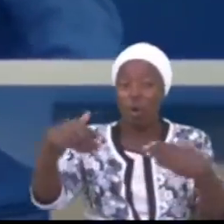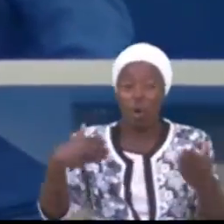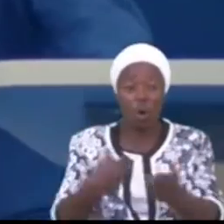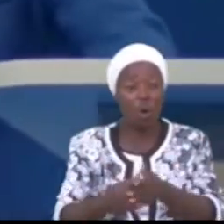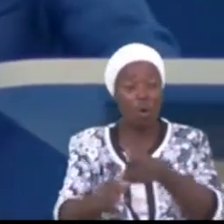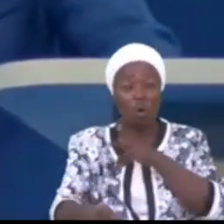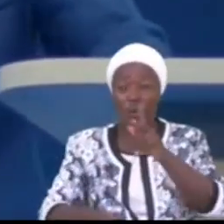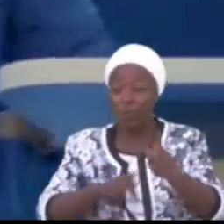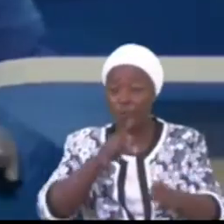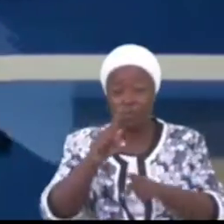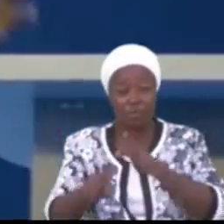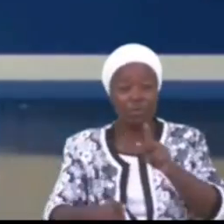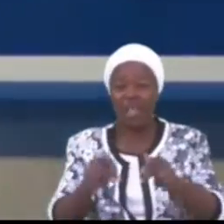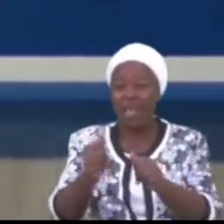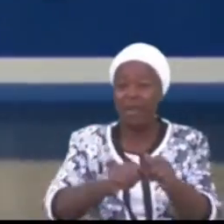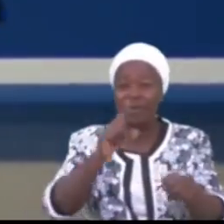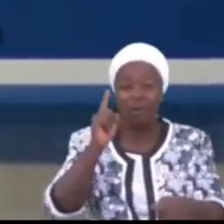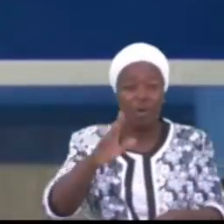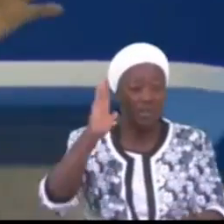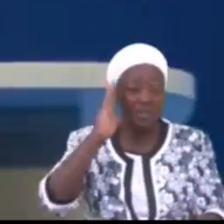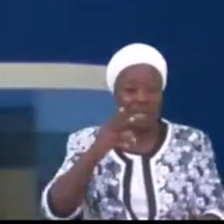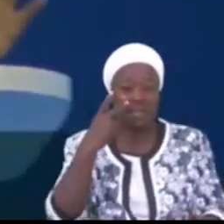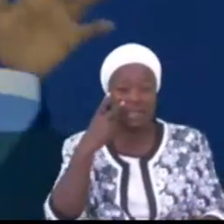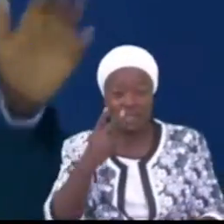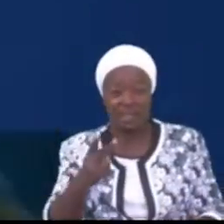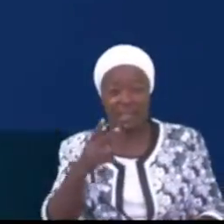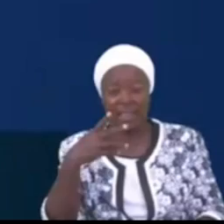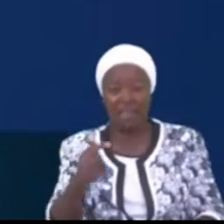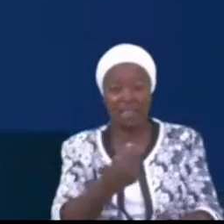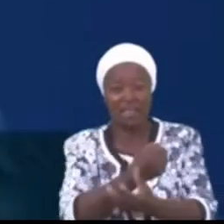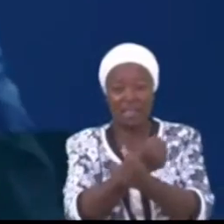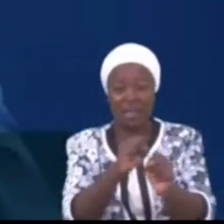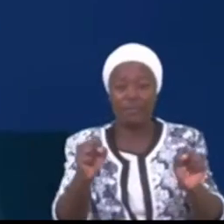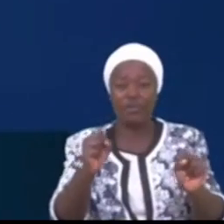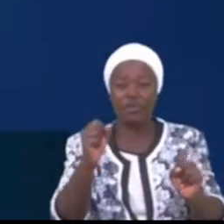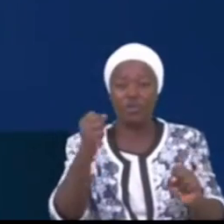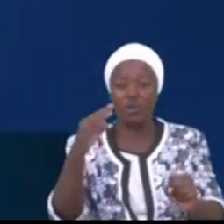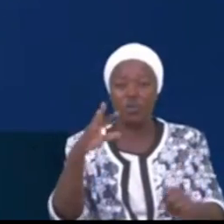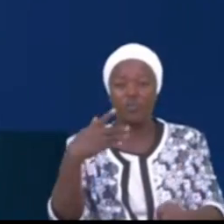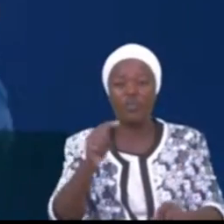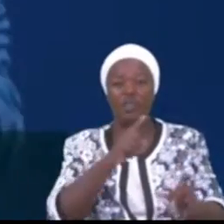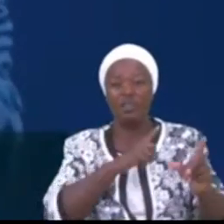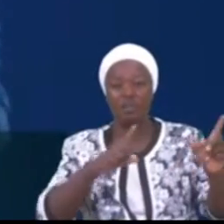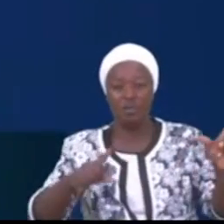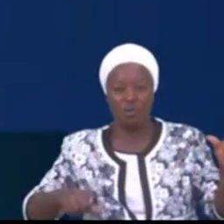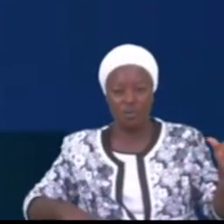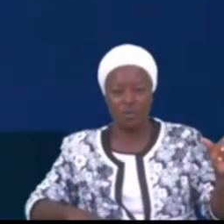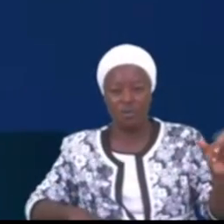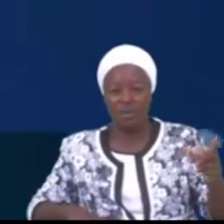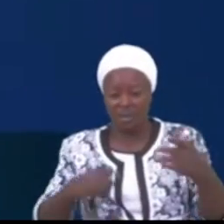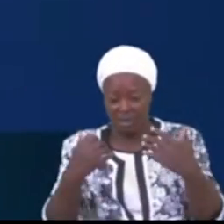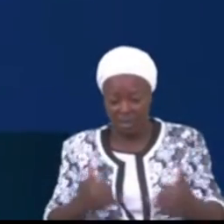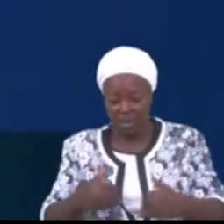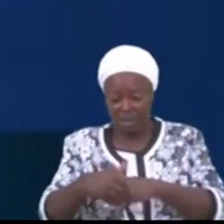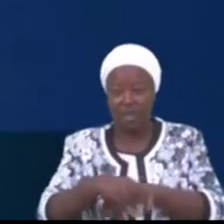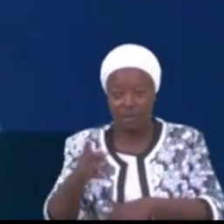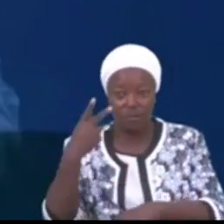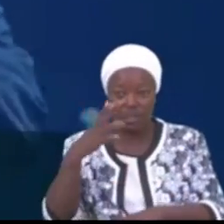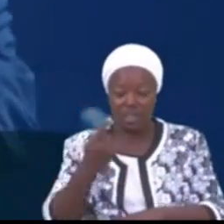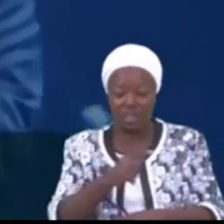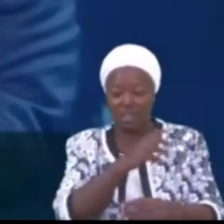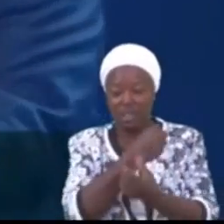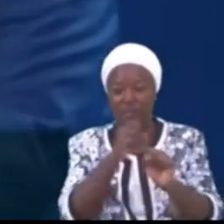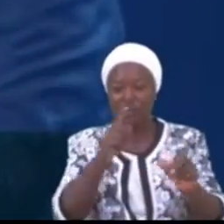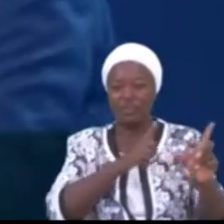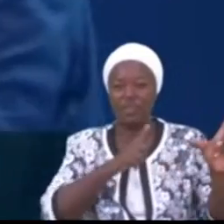people, everyone, shall see the salvation of the Lord. Tonight, you see the salvation of the